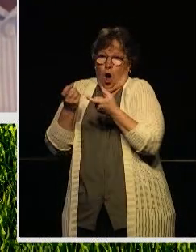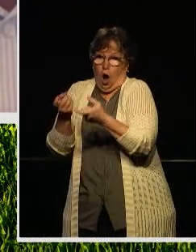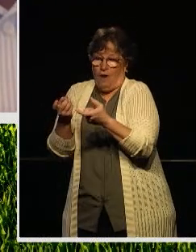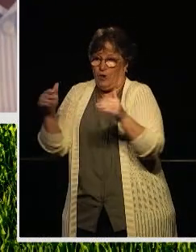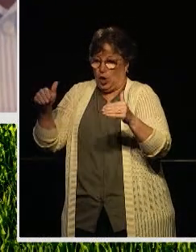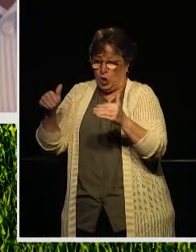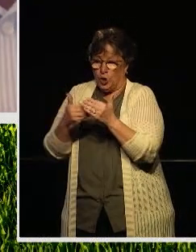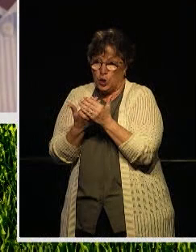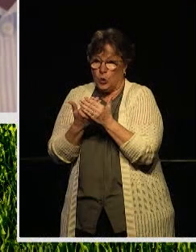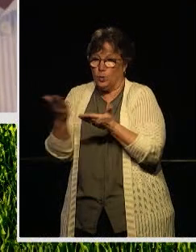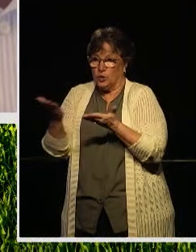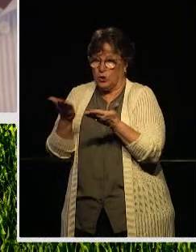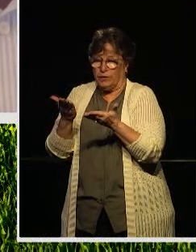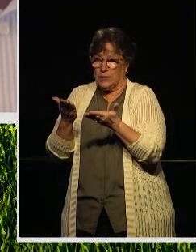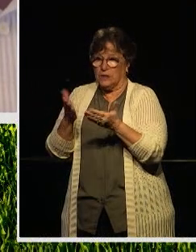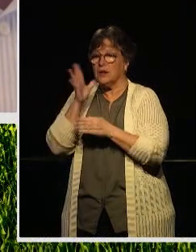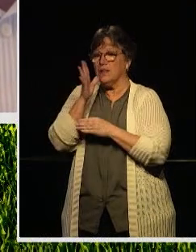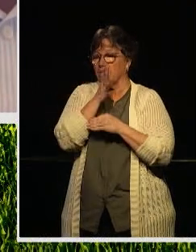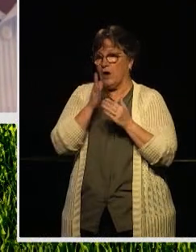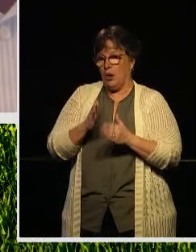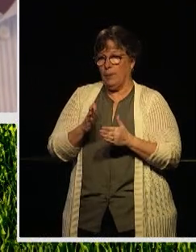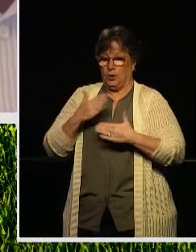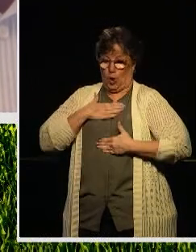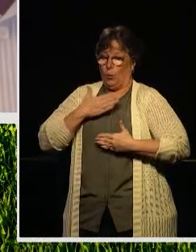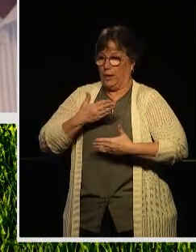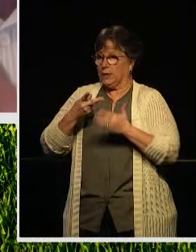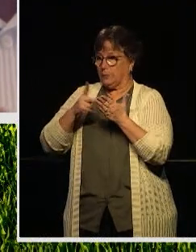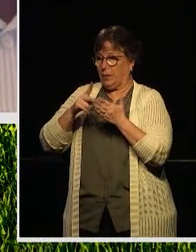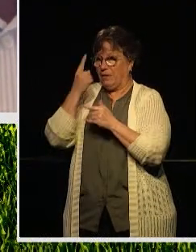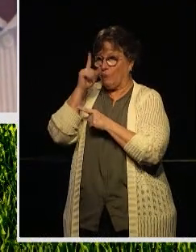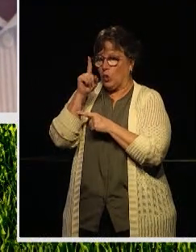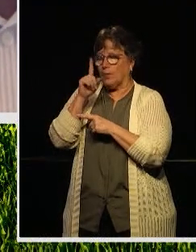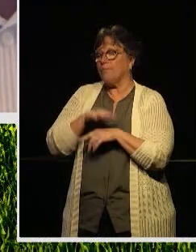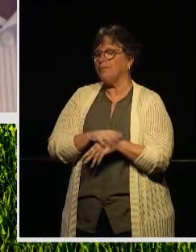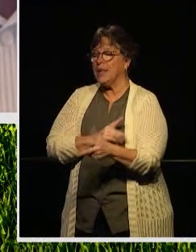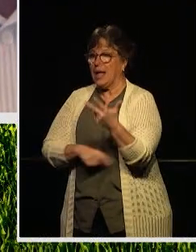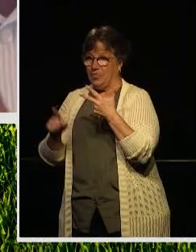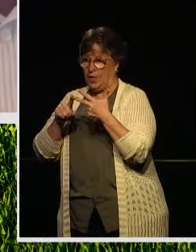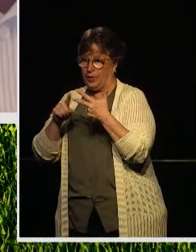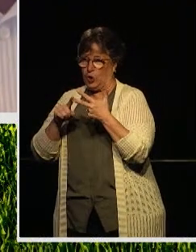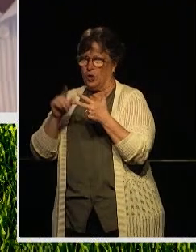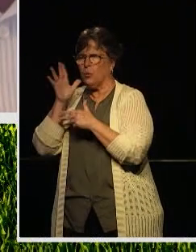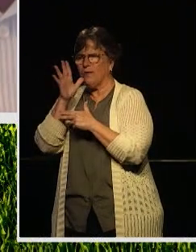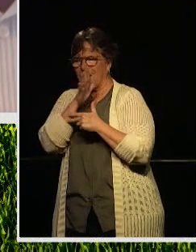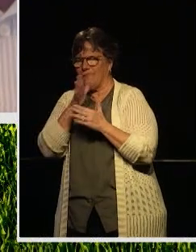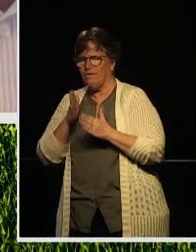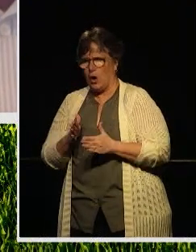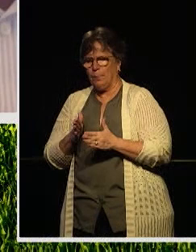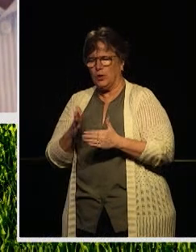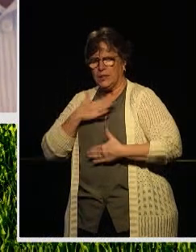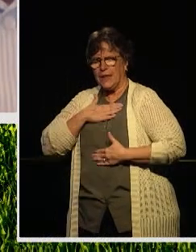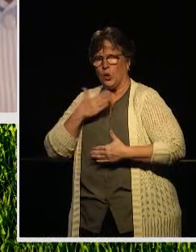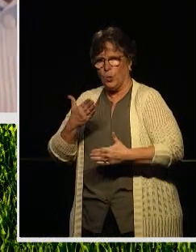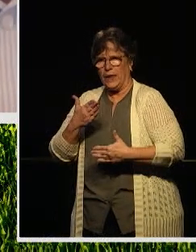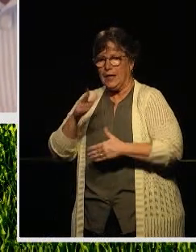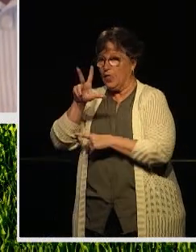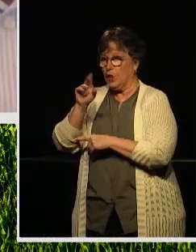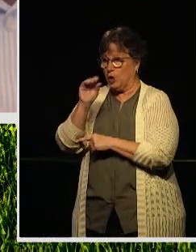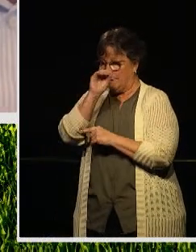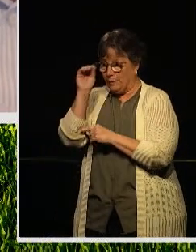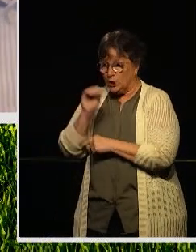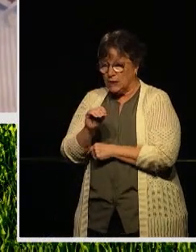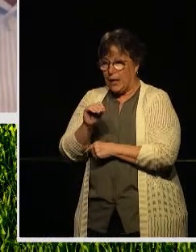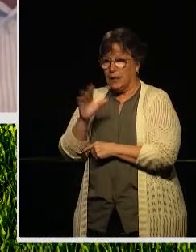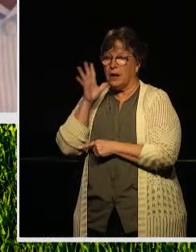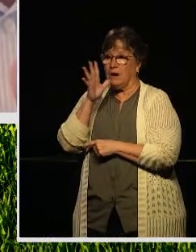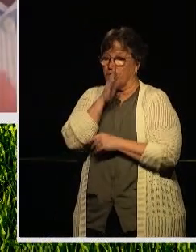for? And the third is, I think there are some farmers who are leaning into it, right? Even in our research, we found like 50% of farmers, I was surprised